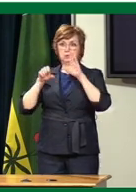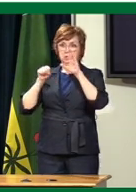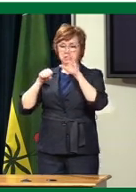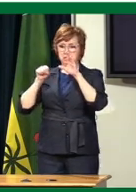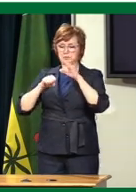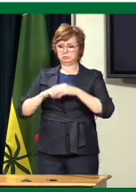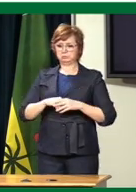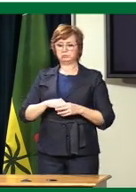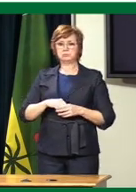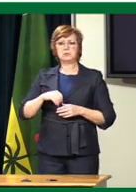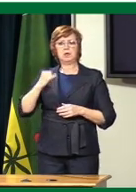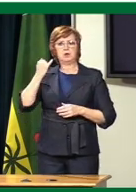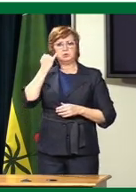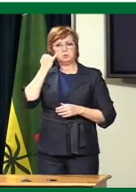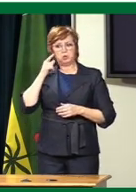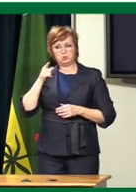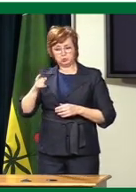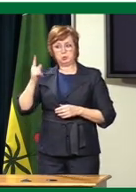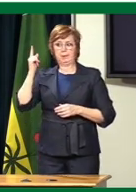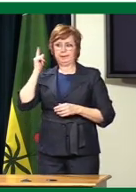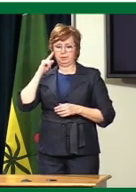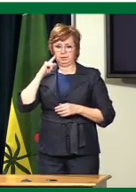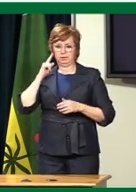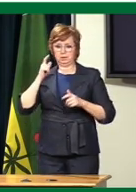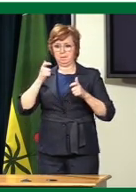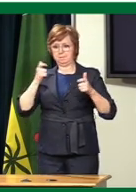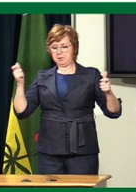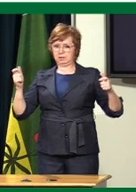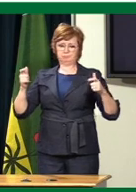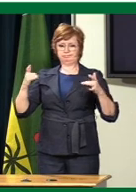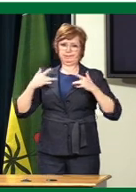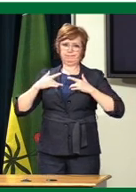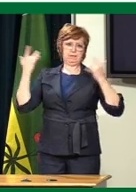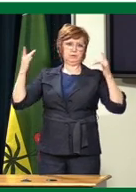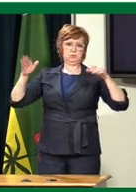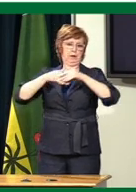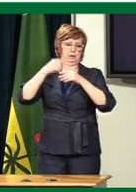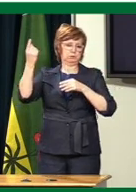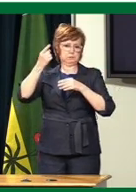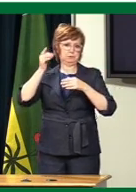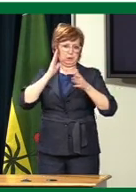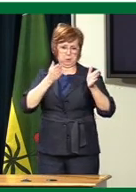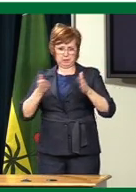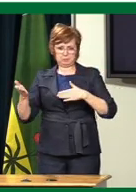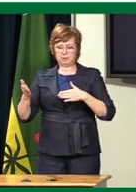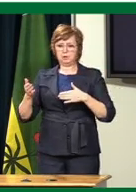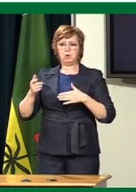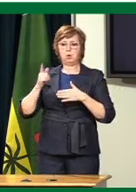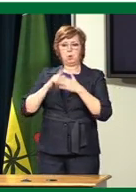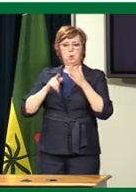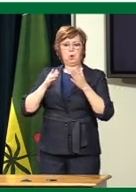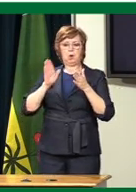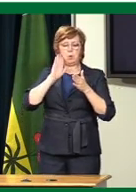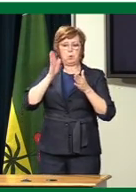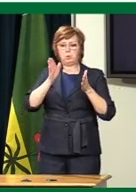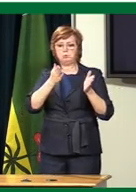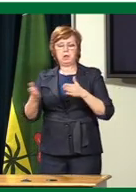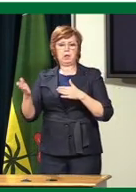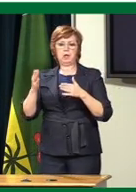if information does come to you about a large-scale event that is expected to go ahead, what are the steps that public